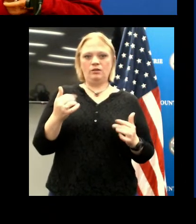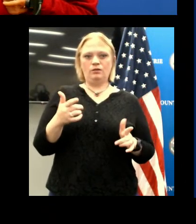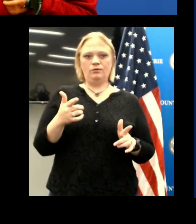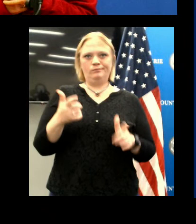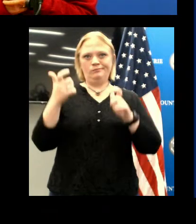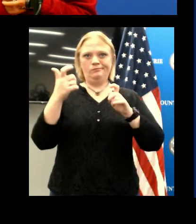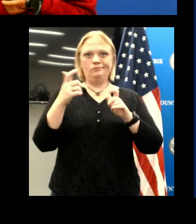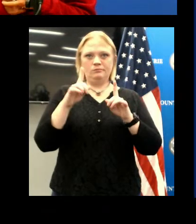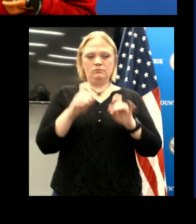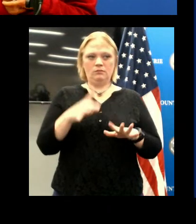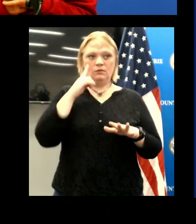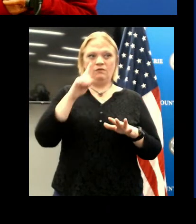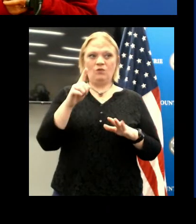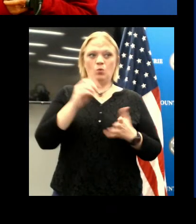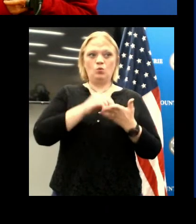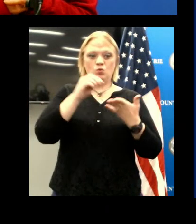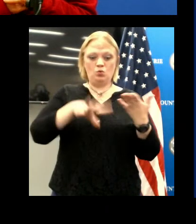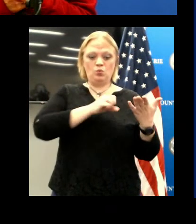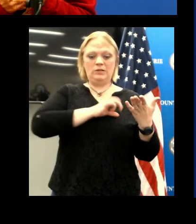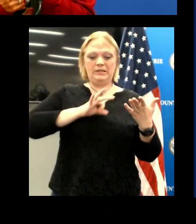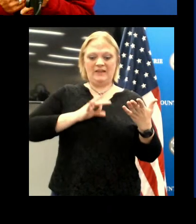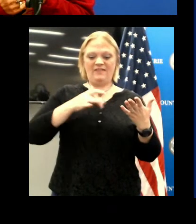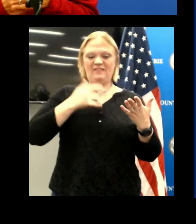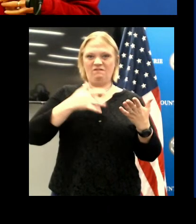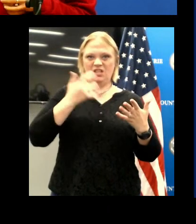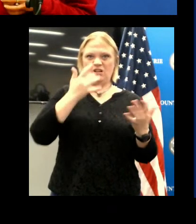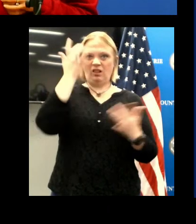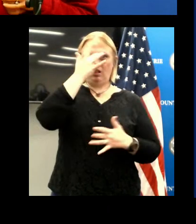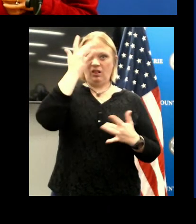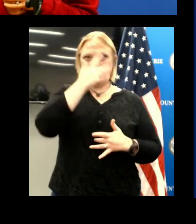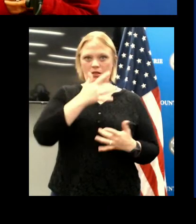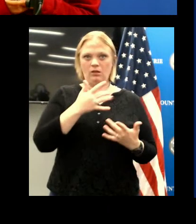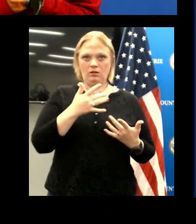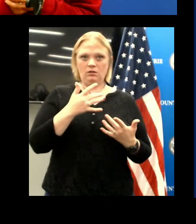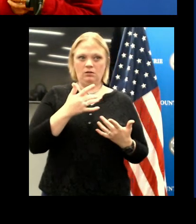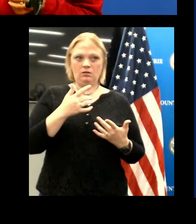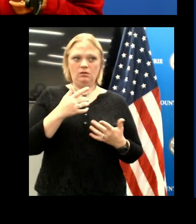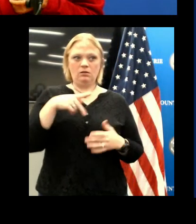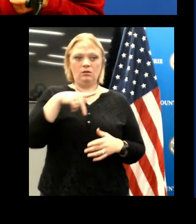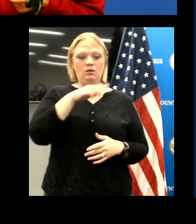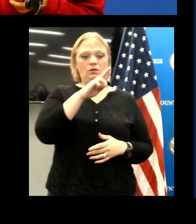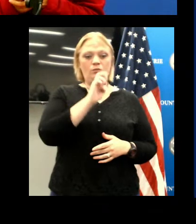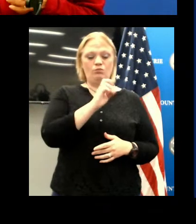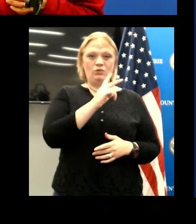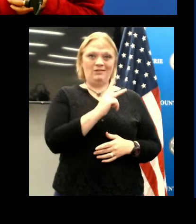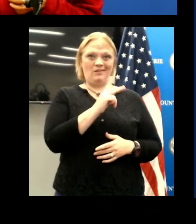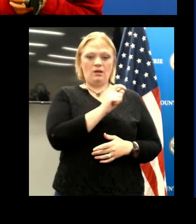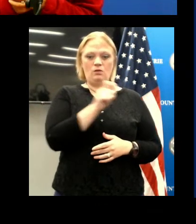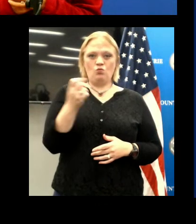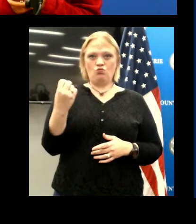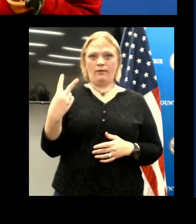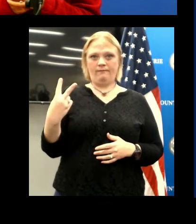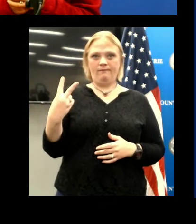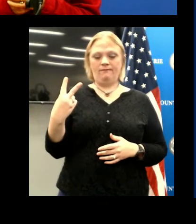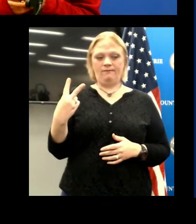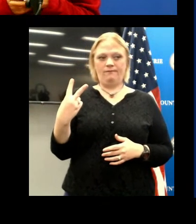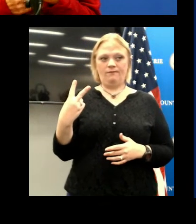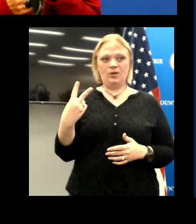symptomatic students and school staff in grades pre-K through grades 12